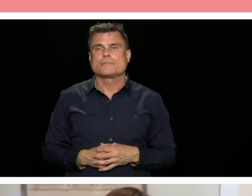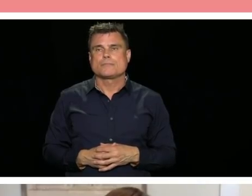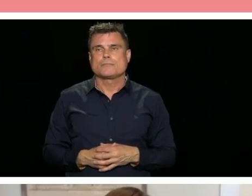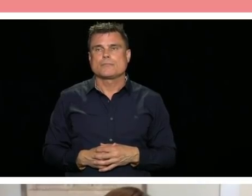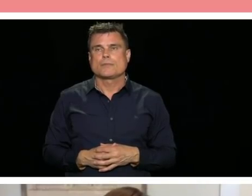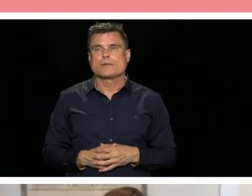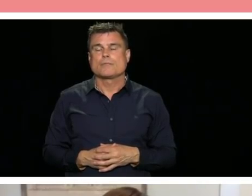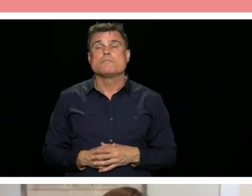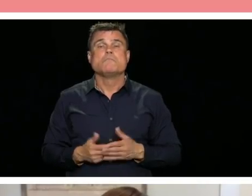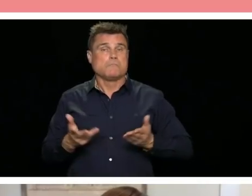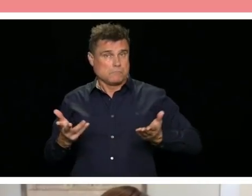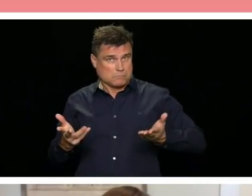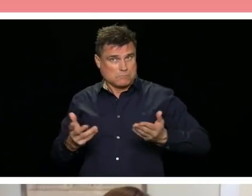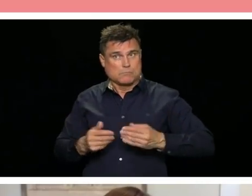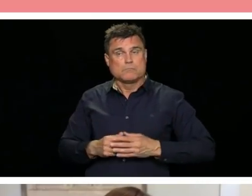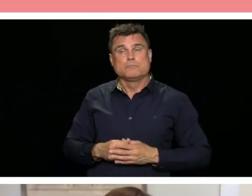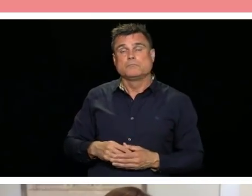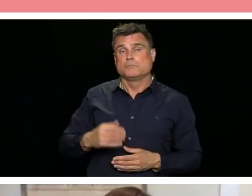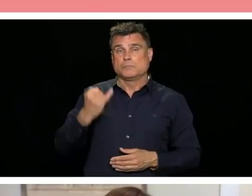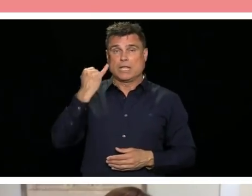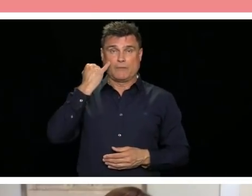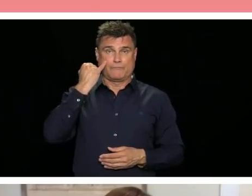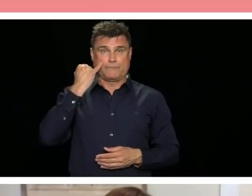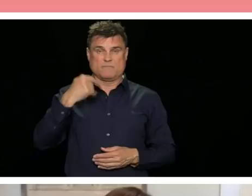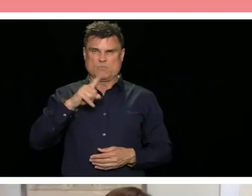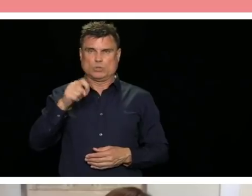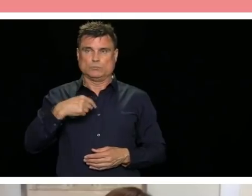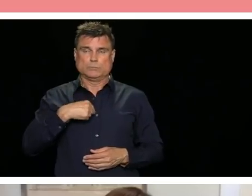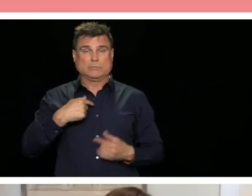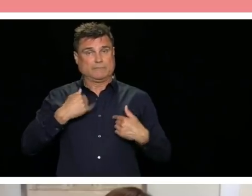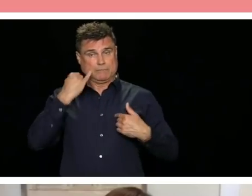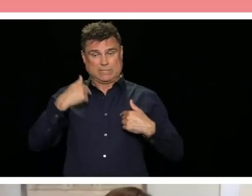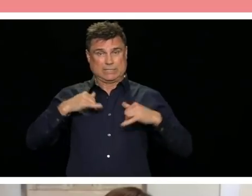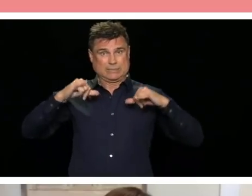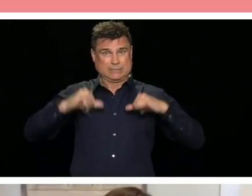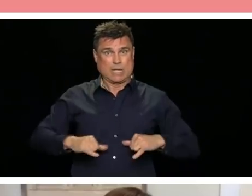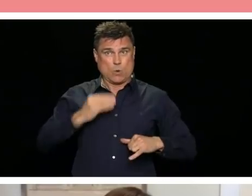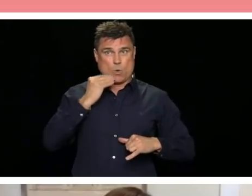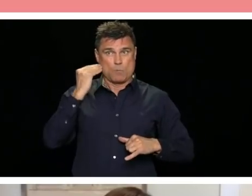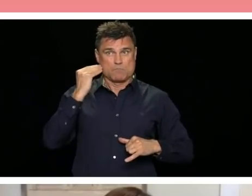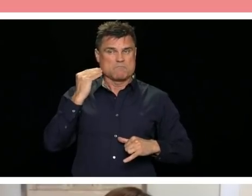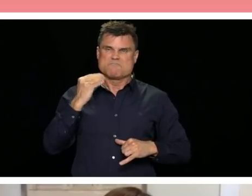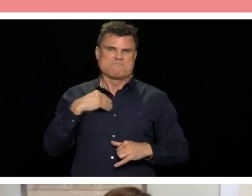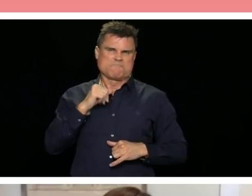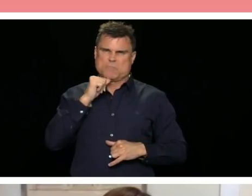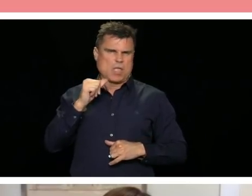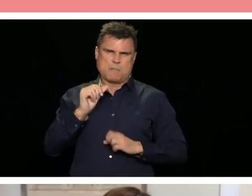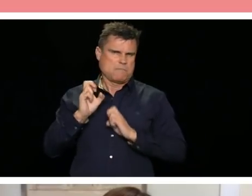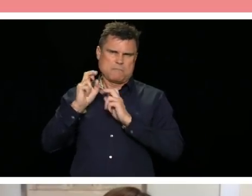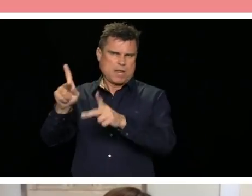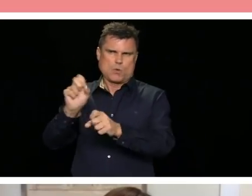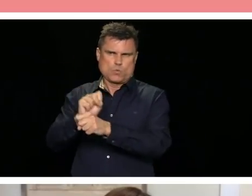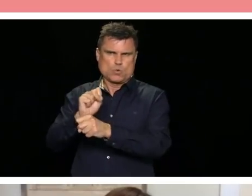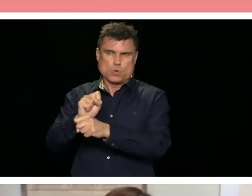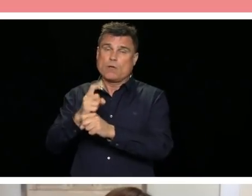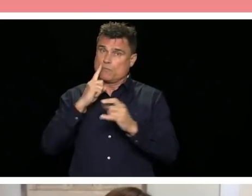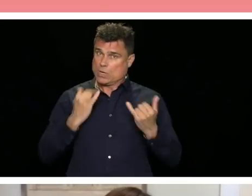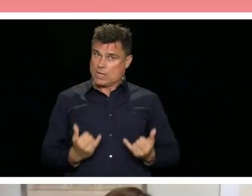continue to stay home instead of returning to work, will my spots continue to be held? Or what